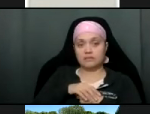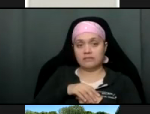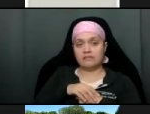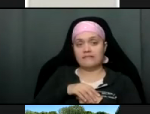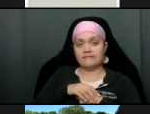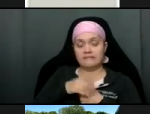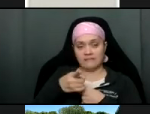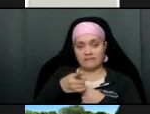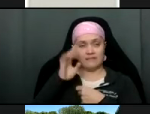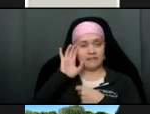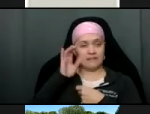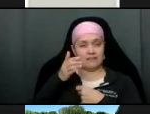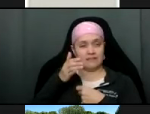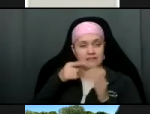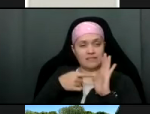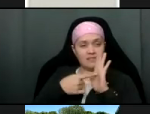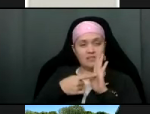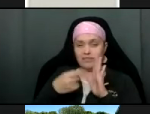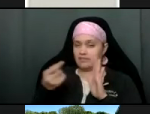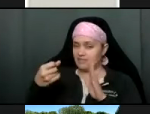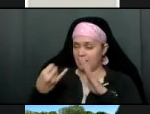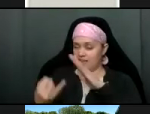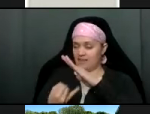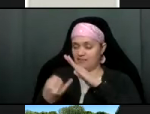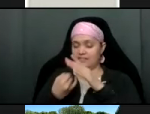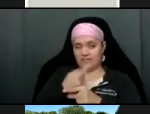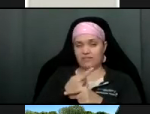it even kind of infers, yeah, isolation.